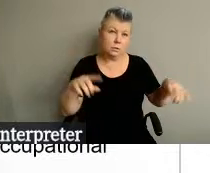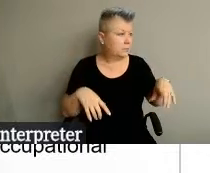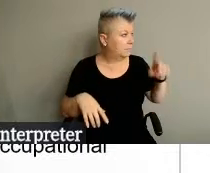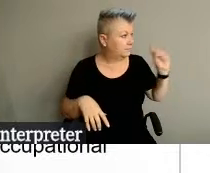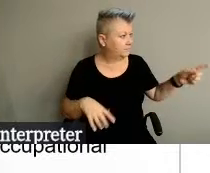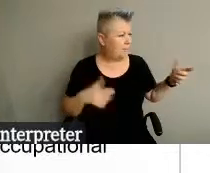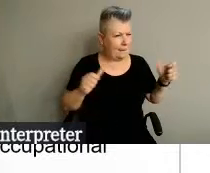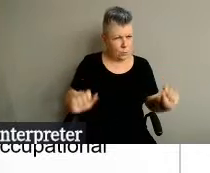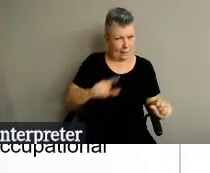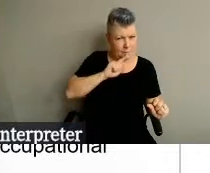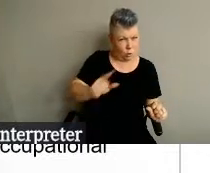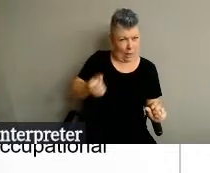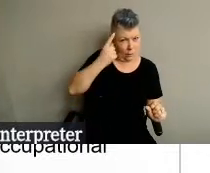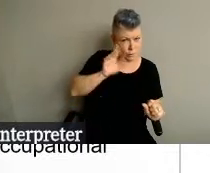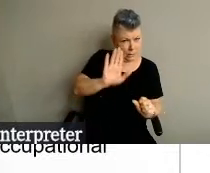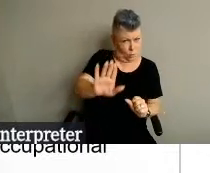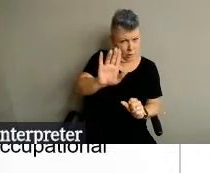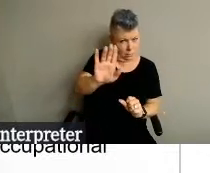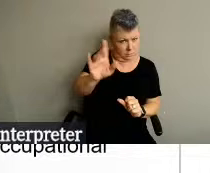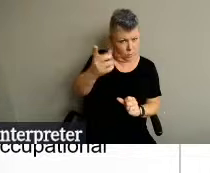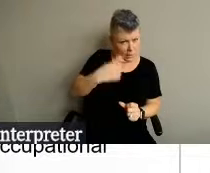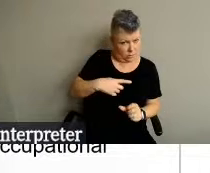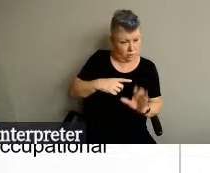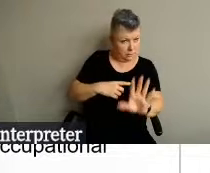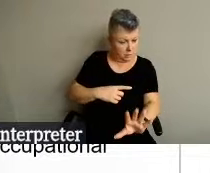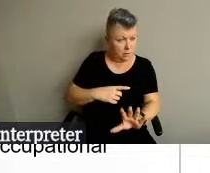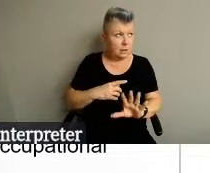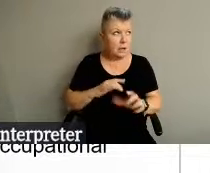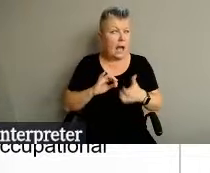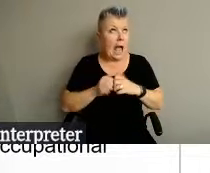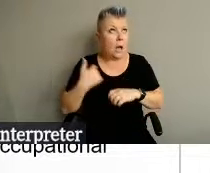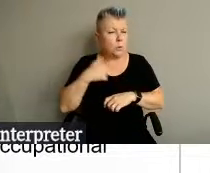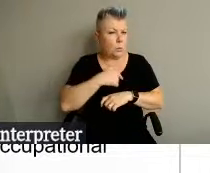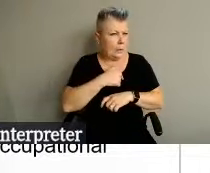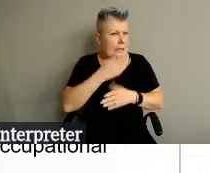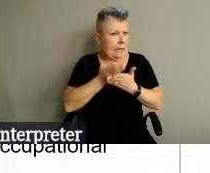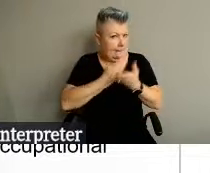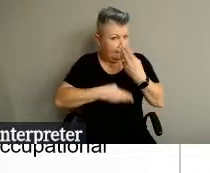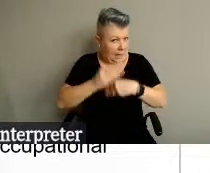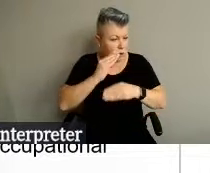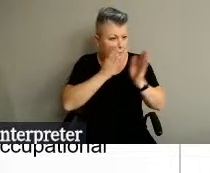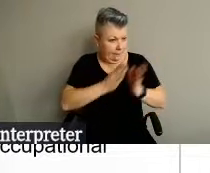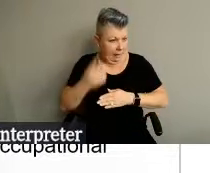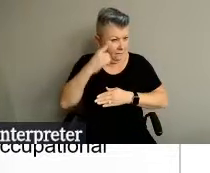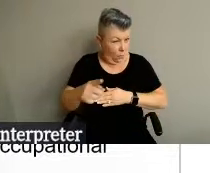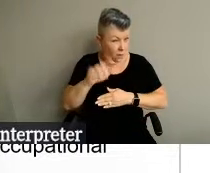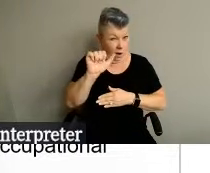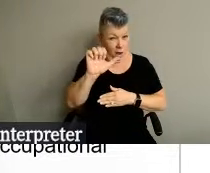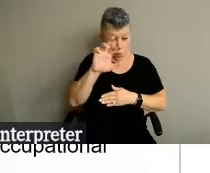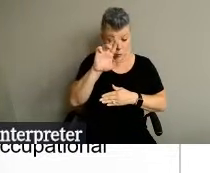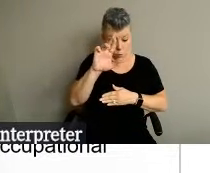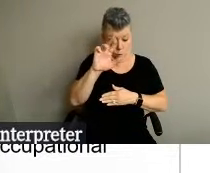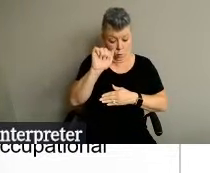Trying to make sure I understand your question. So you're just wanting to make sure, how do we budget for the accrual-based revenue? Yeah.